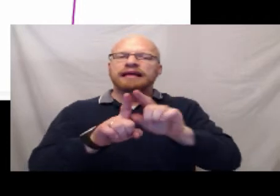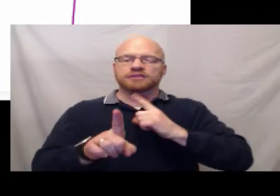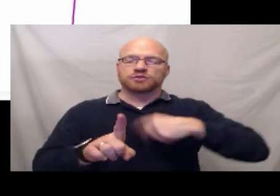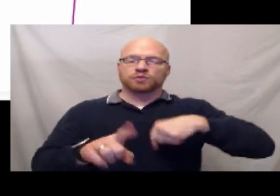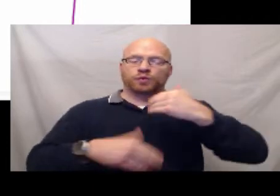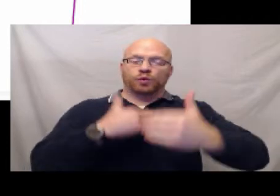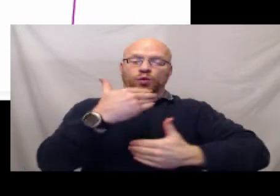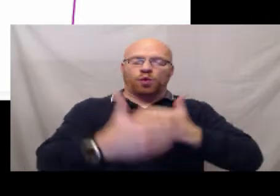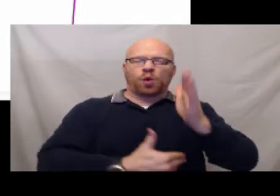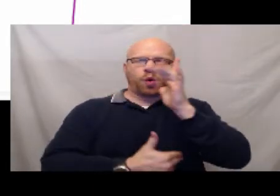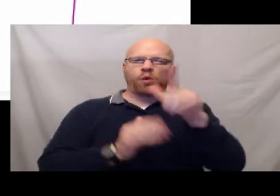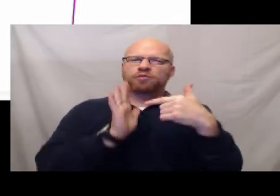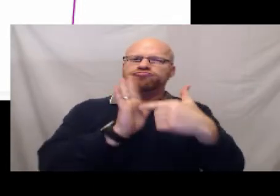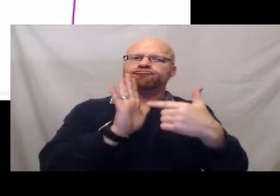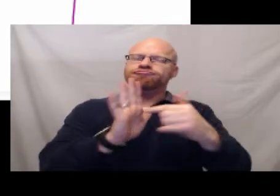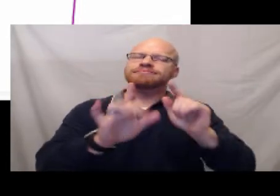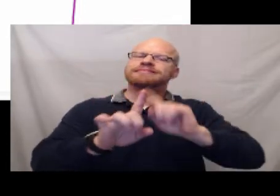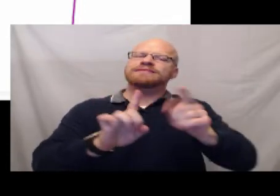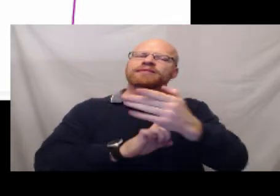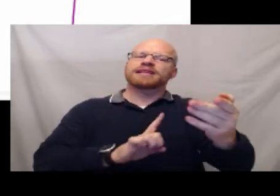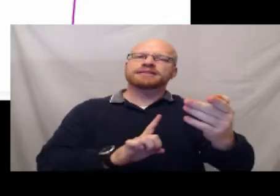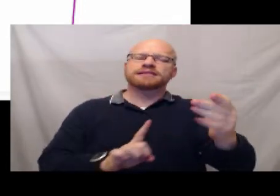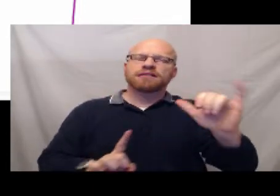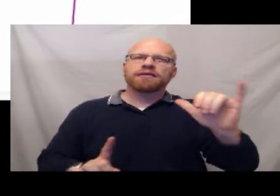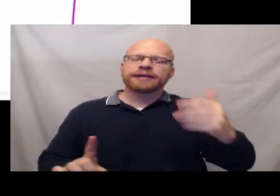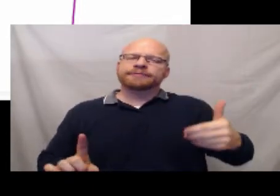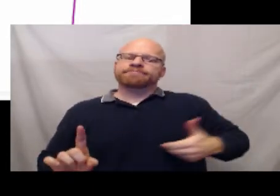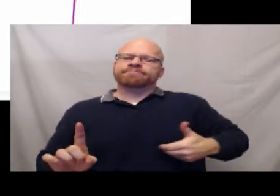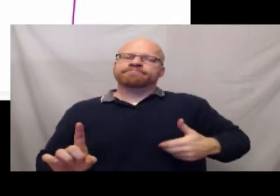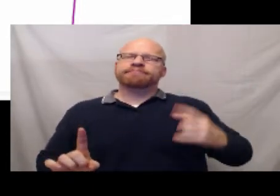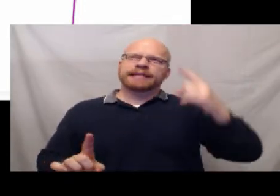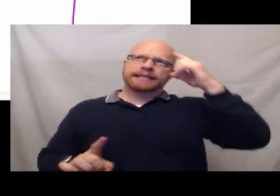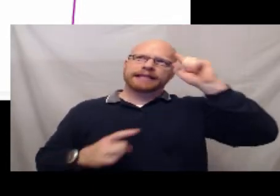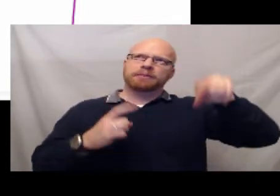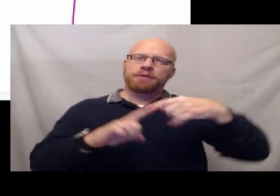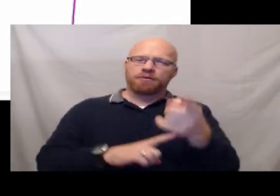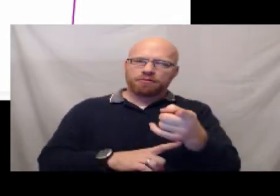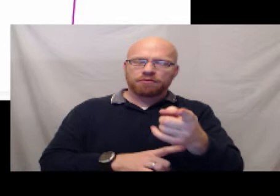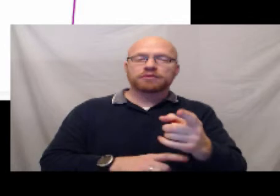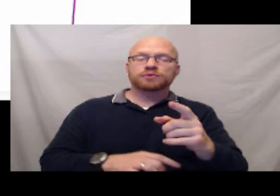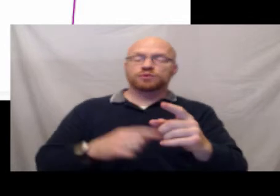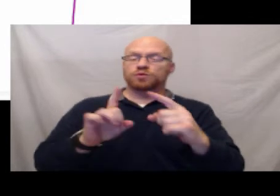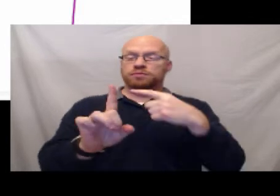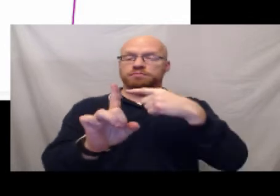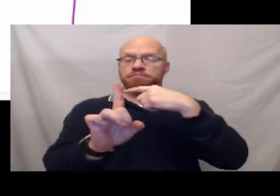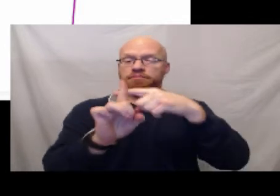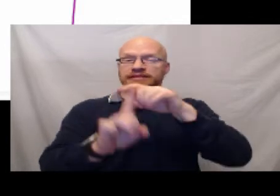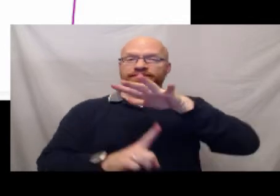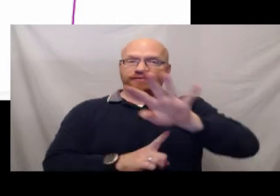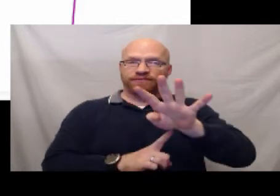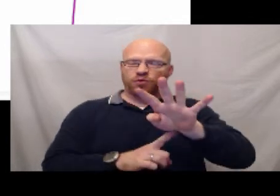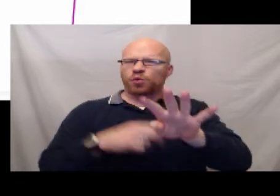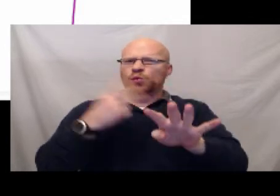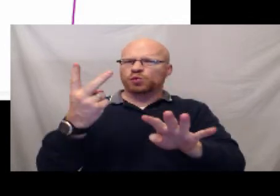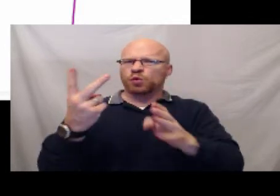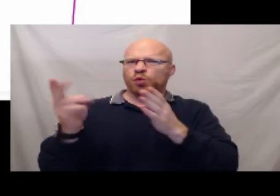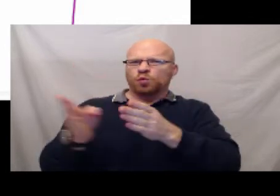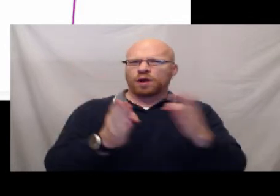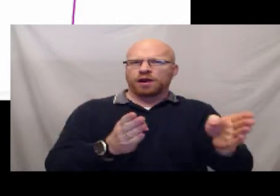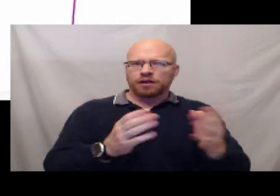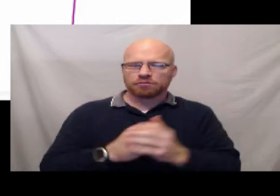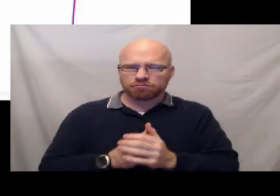And we also, as we proceed, I'm going to show different things, like some kind of how I think of to develop our